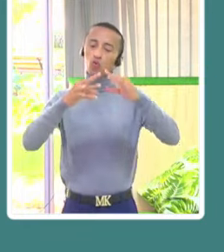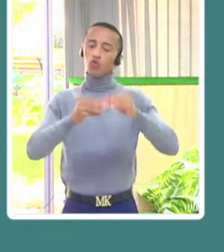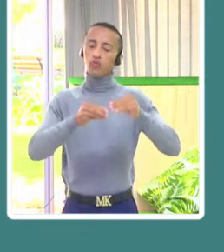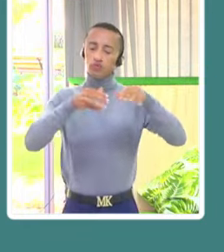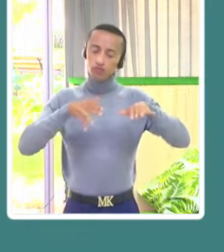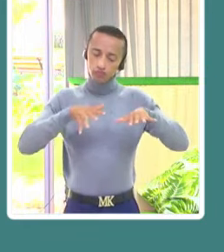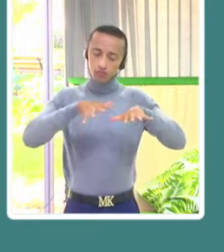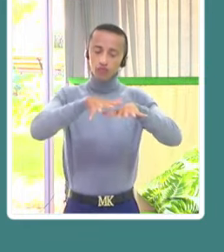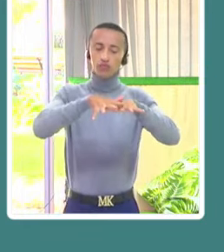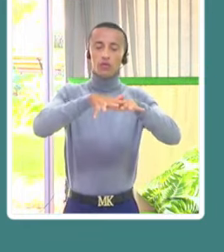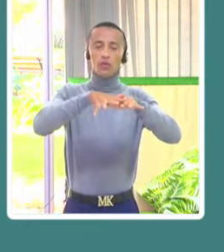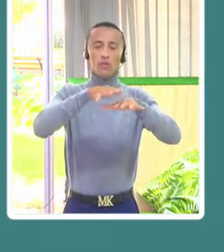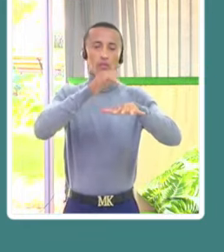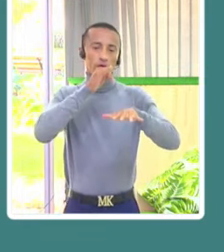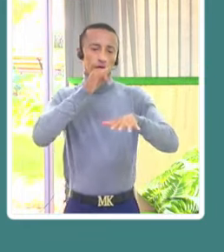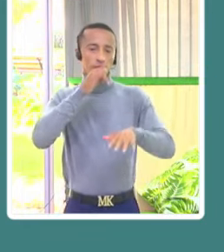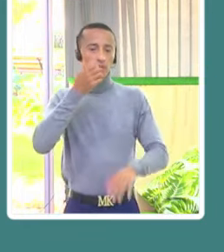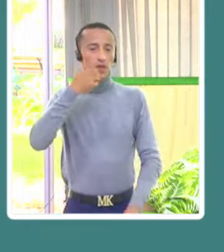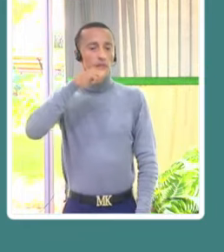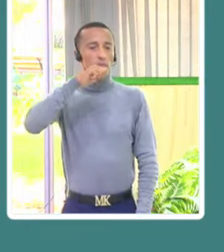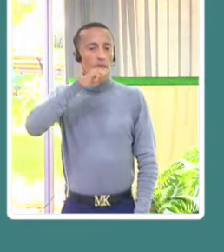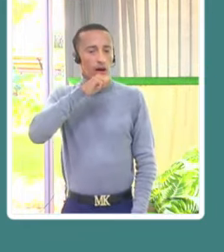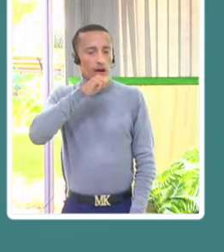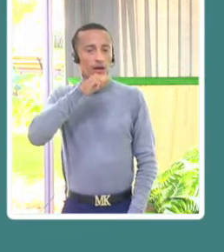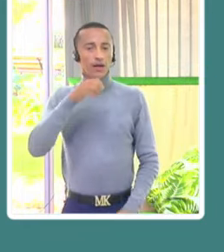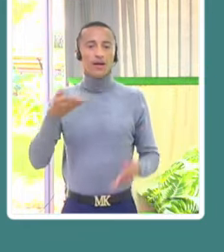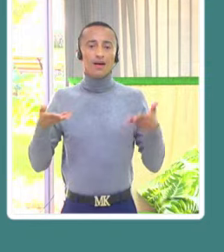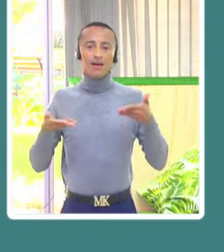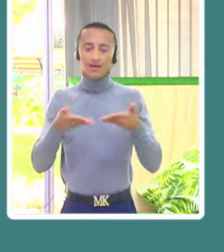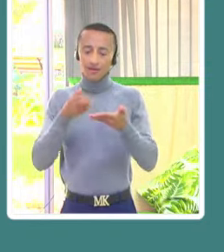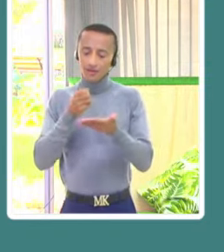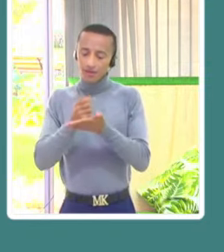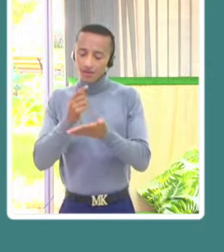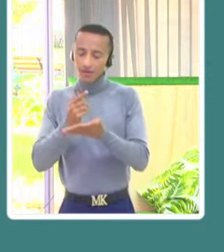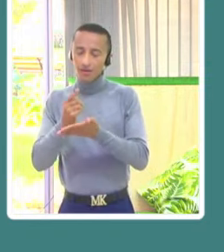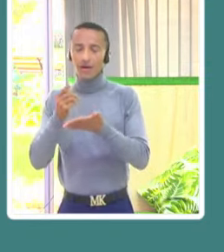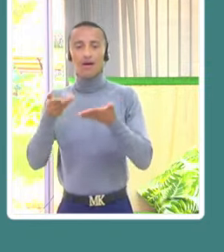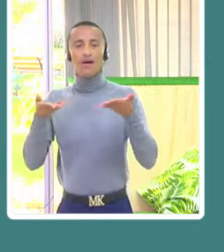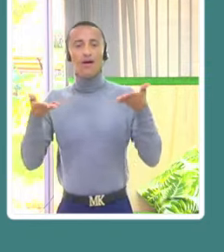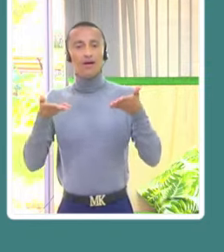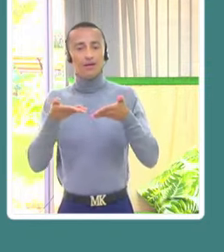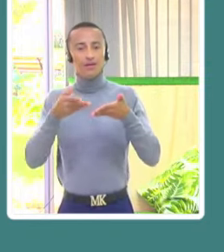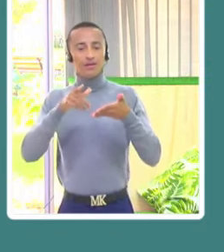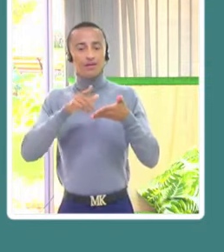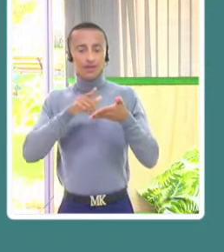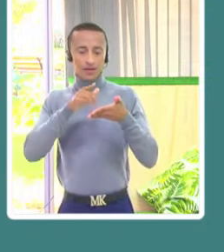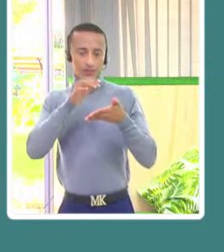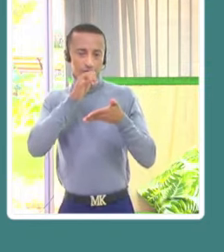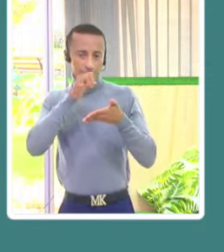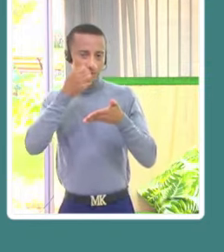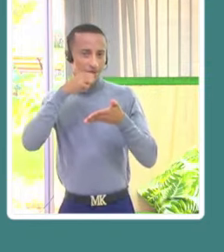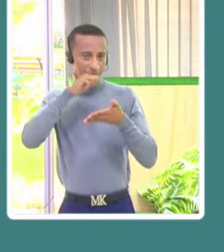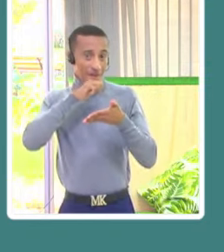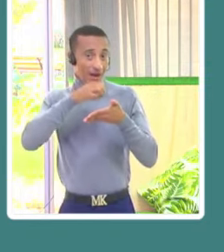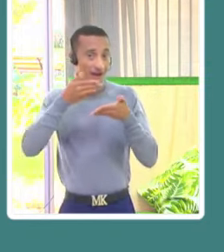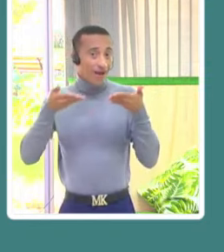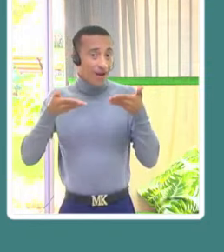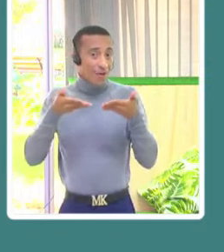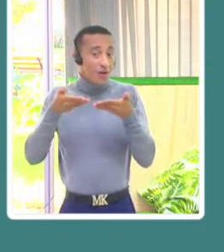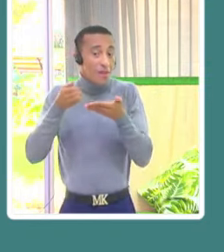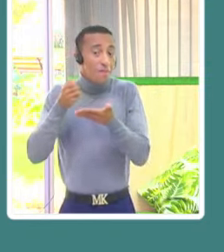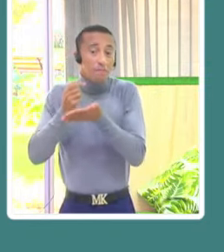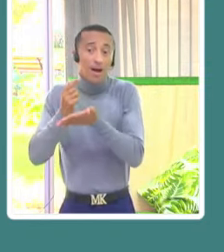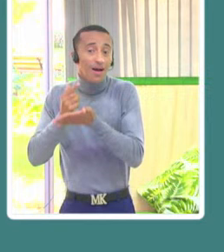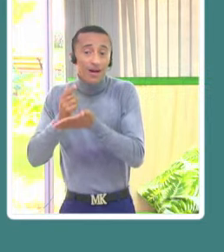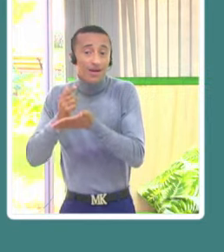mother now pays with, she's 80 years old, she pays in the market with a QR code on